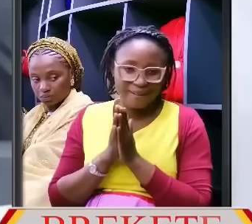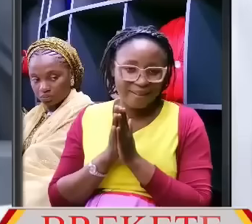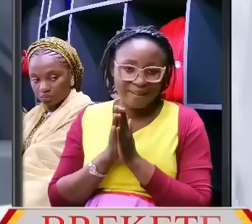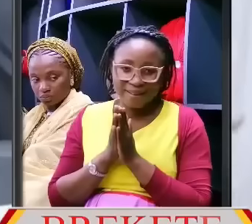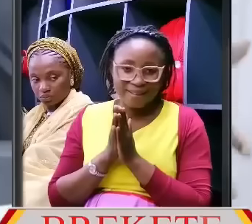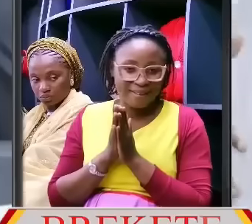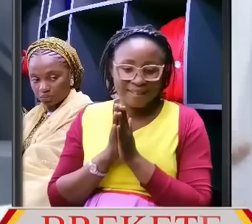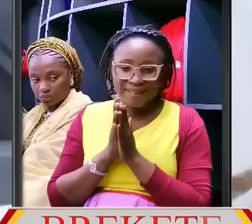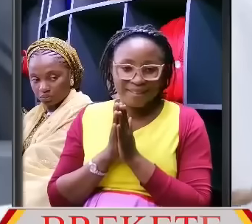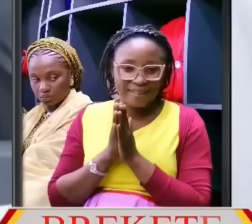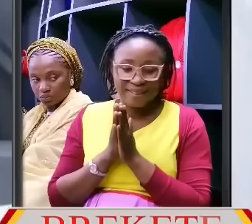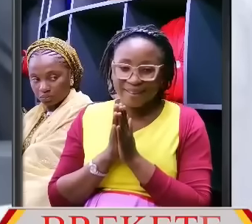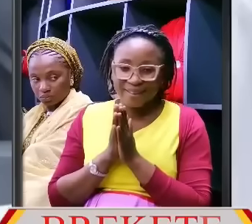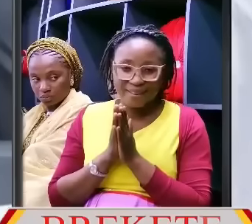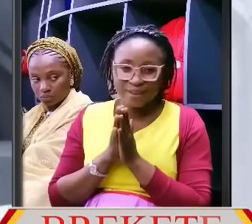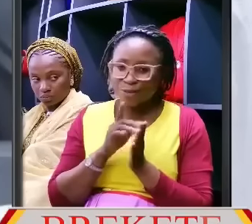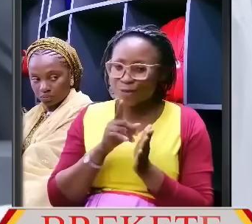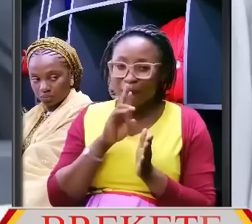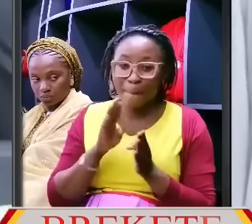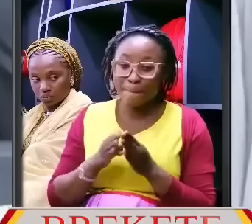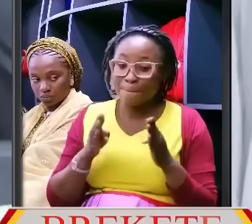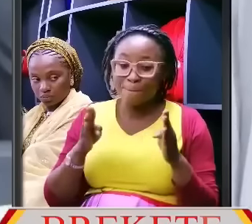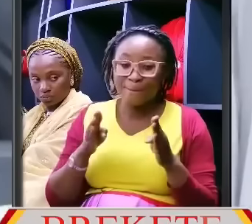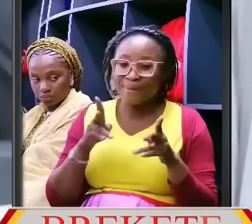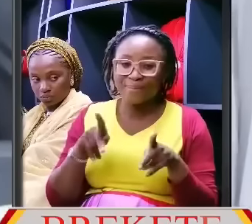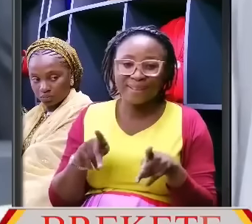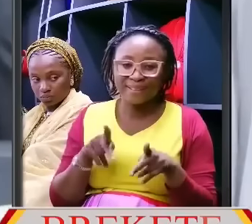Now, you are a chairman.